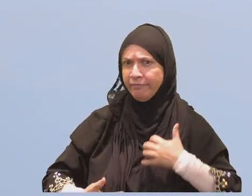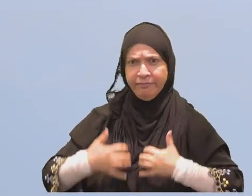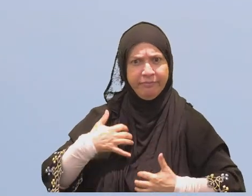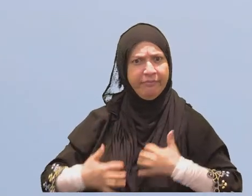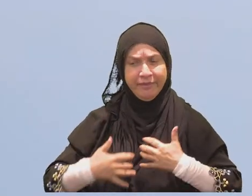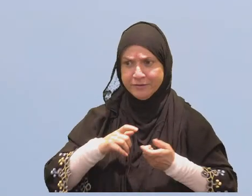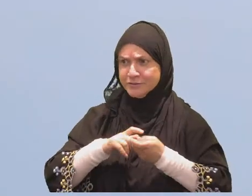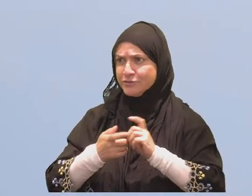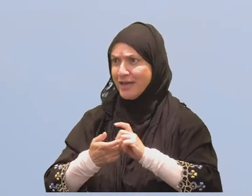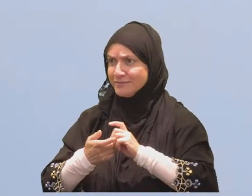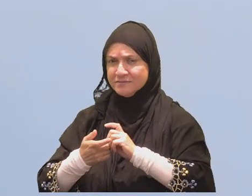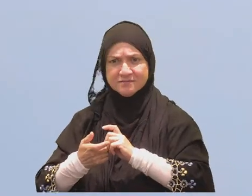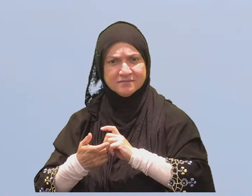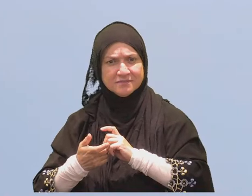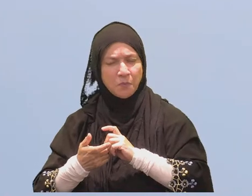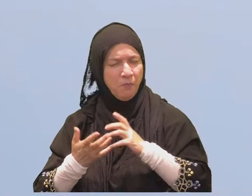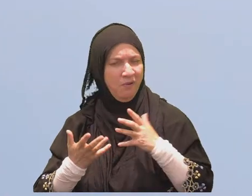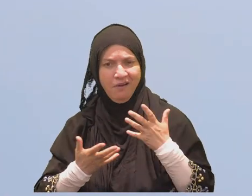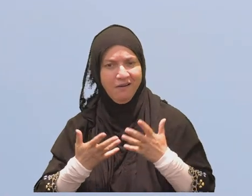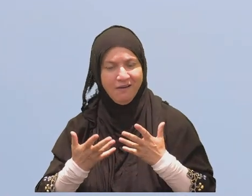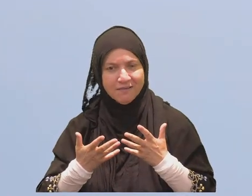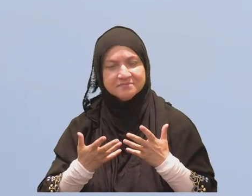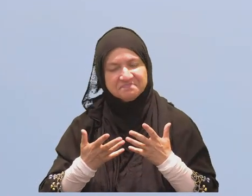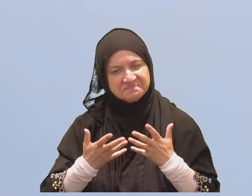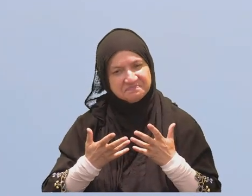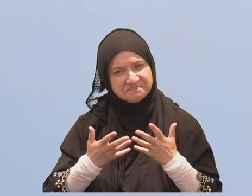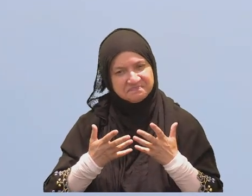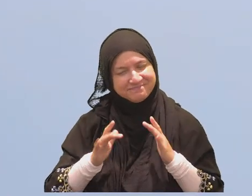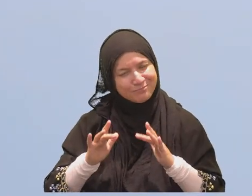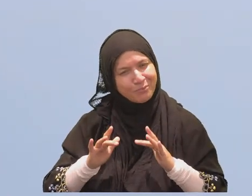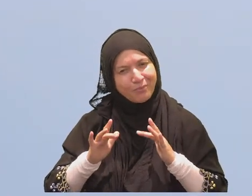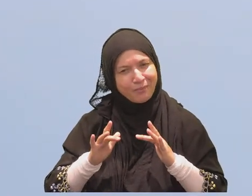And so the money, as the case of the war machine